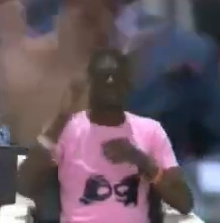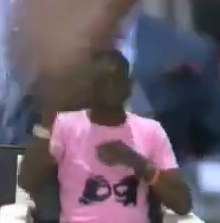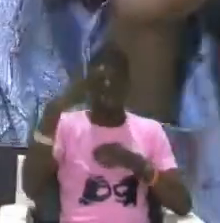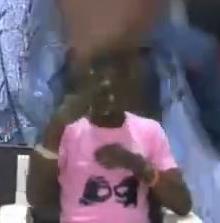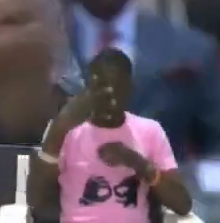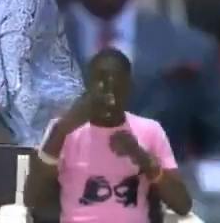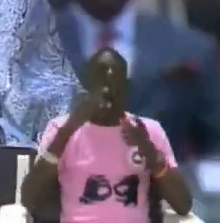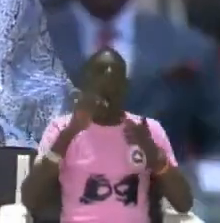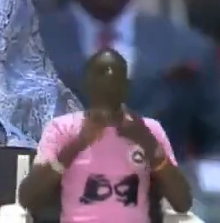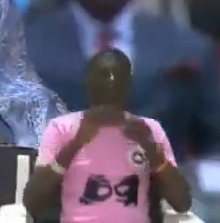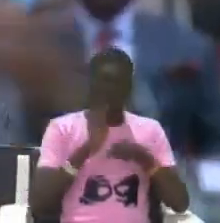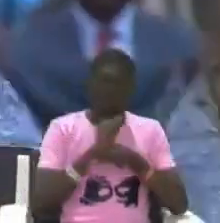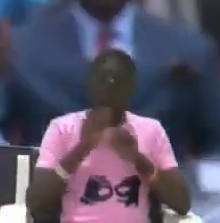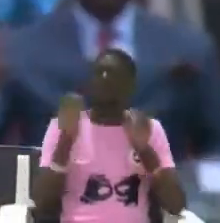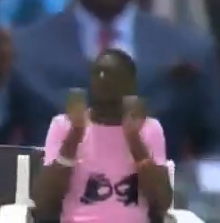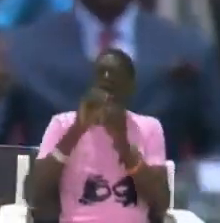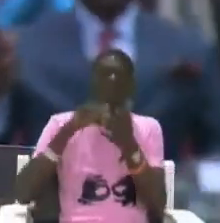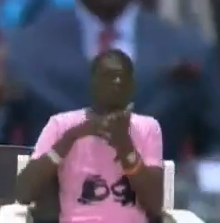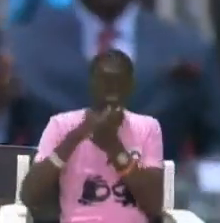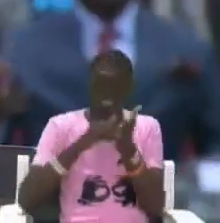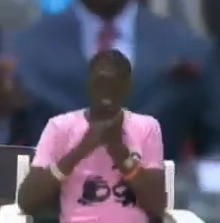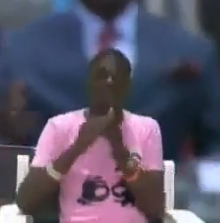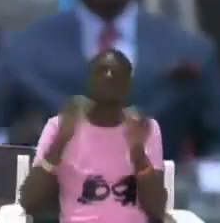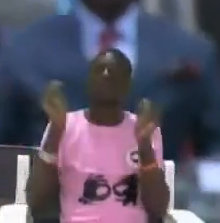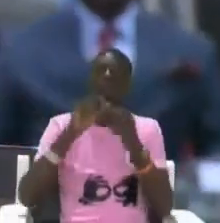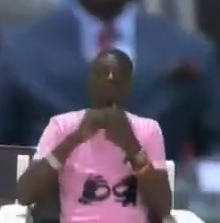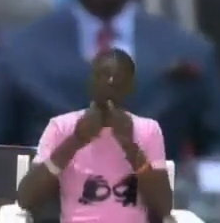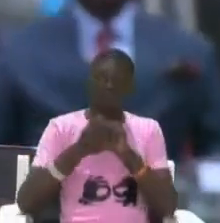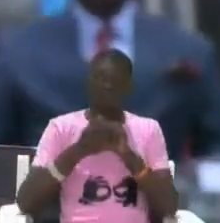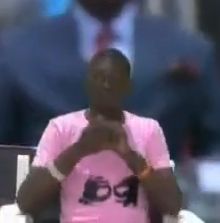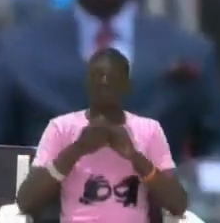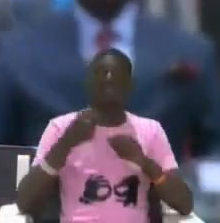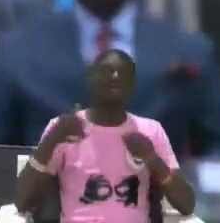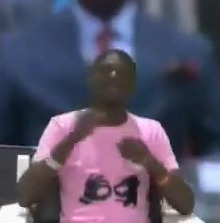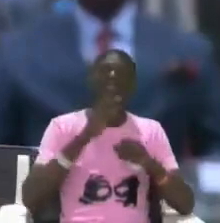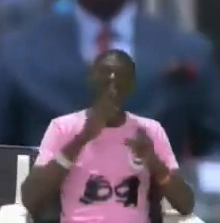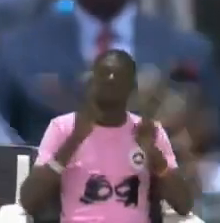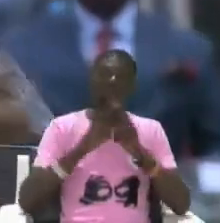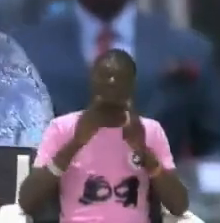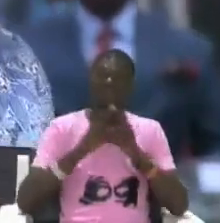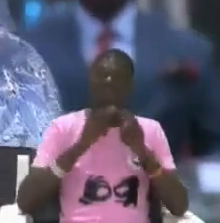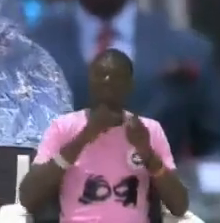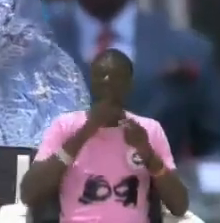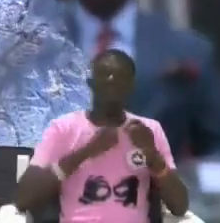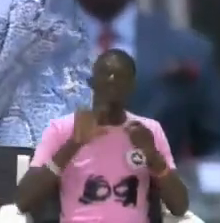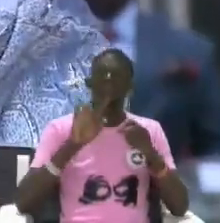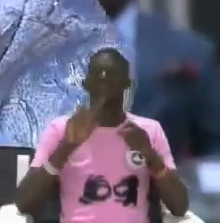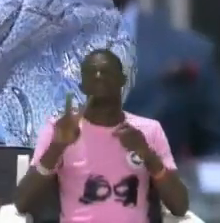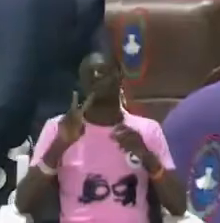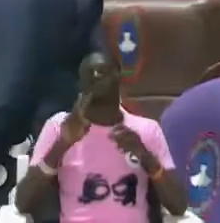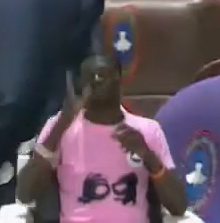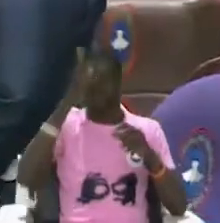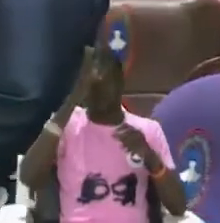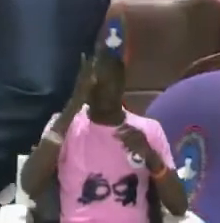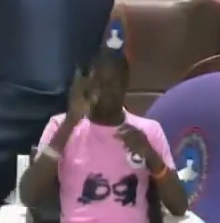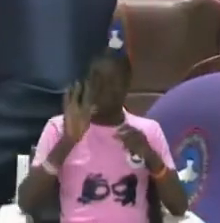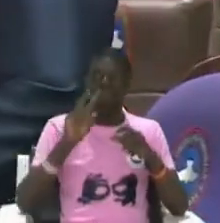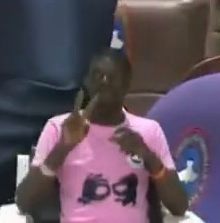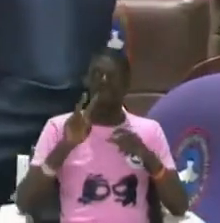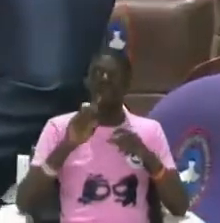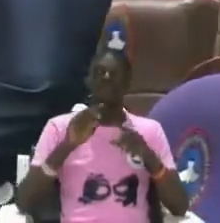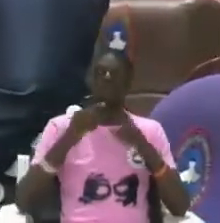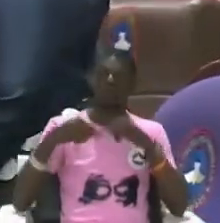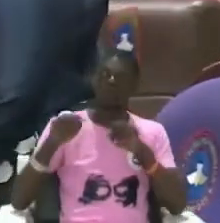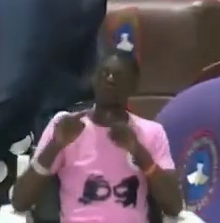issue health-wise at their various ages. You remember that he's 82. He went about doing